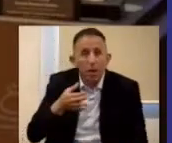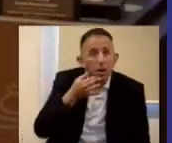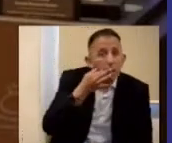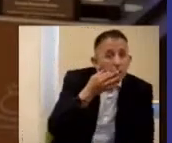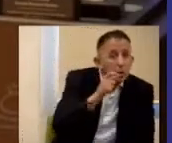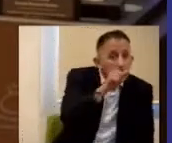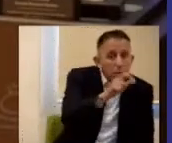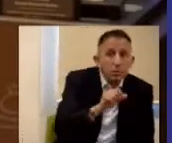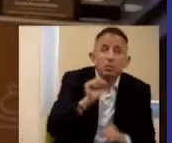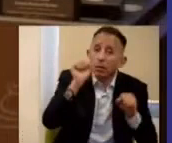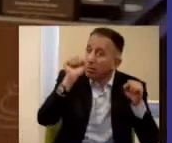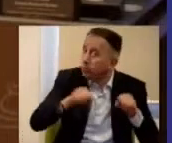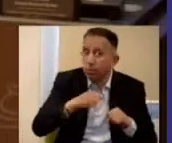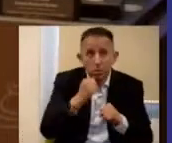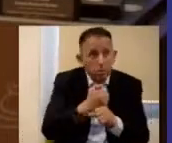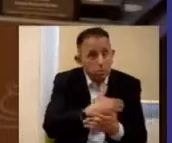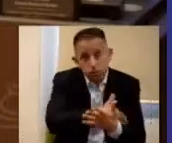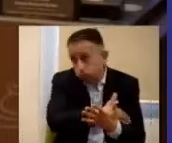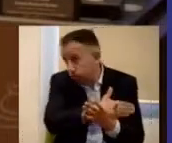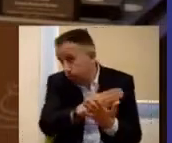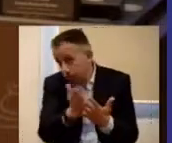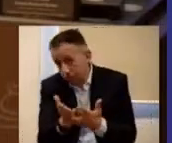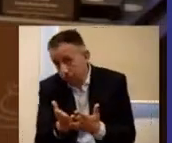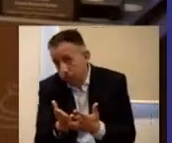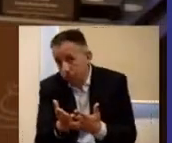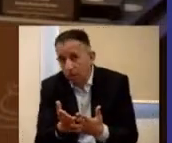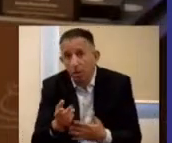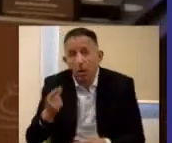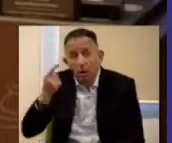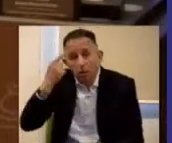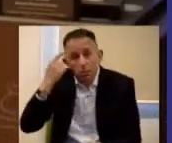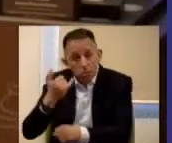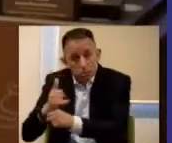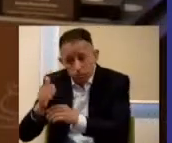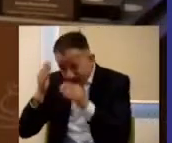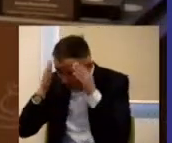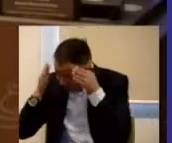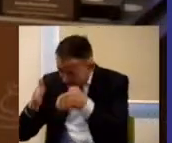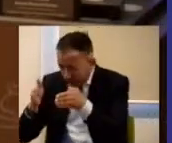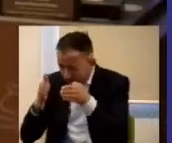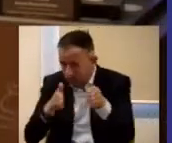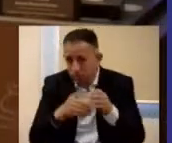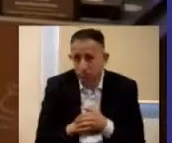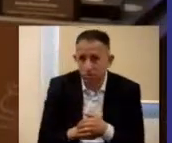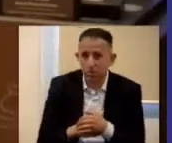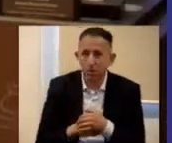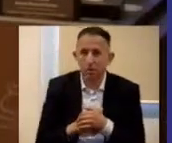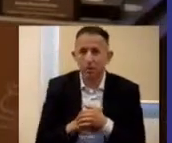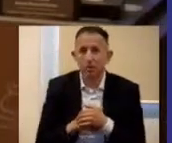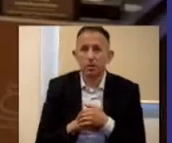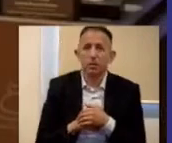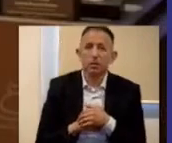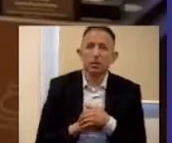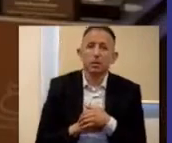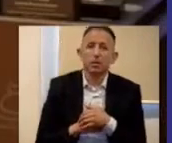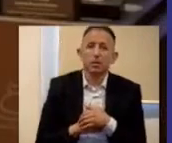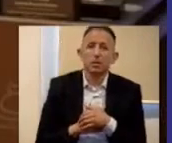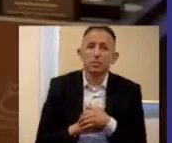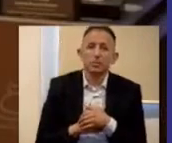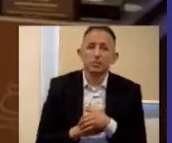than for an AI machine than for a person. In many cases, in fact, you can take many